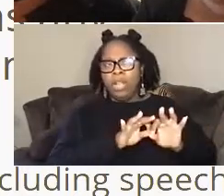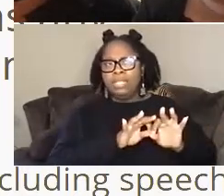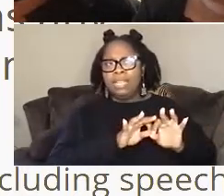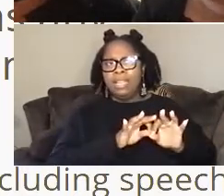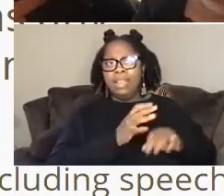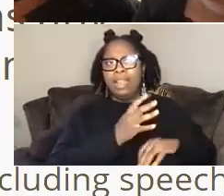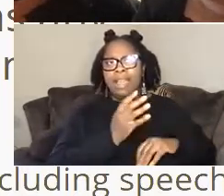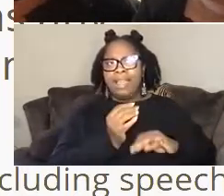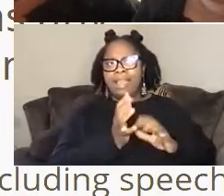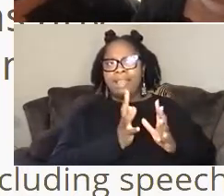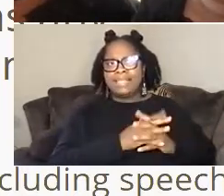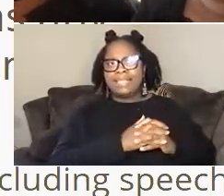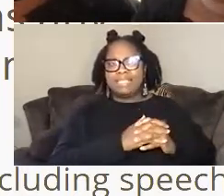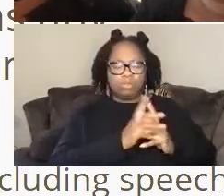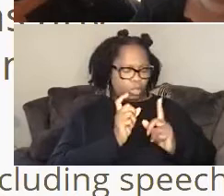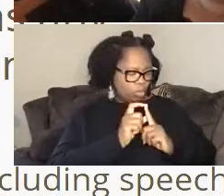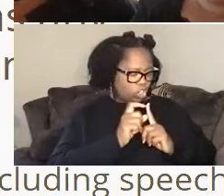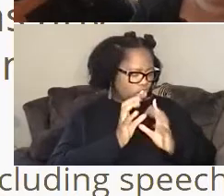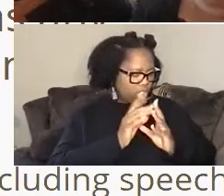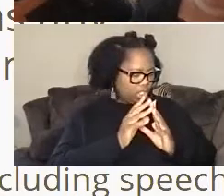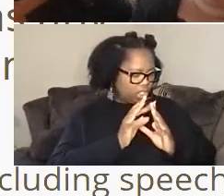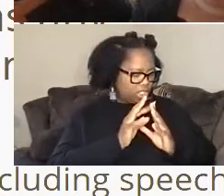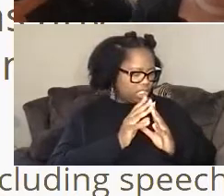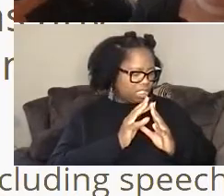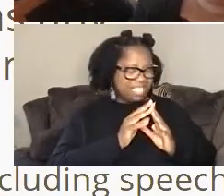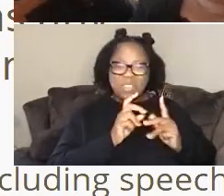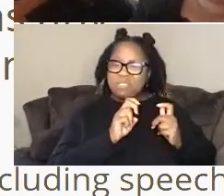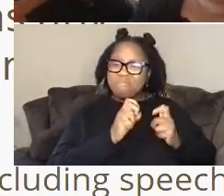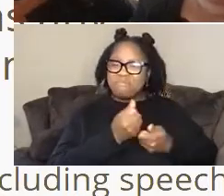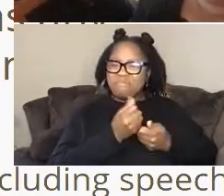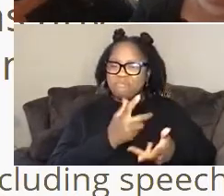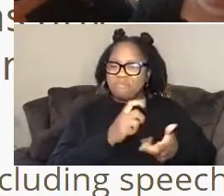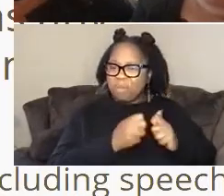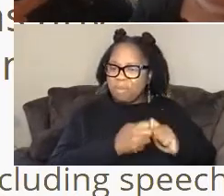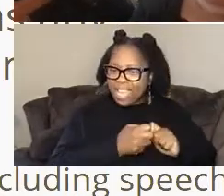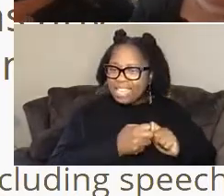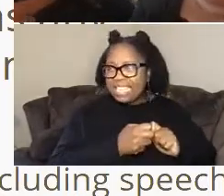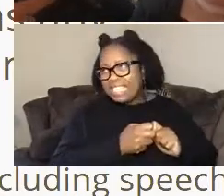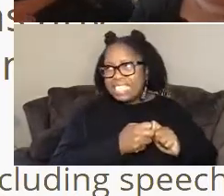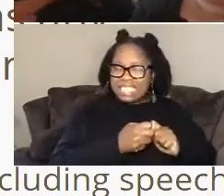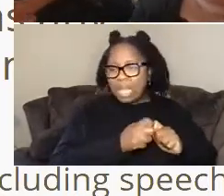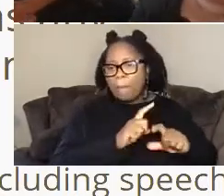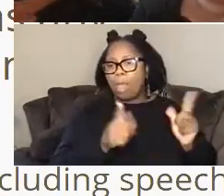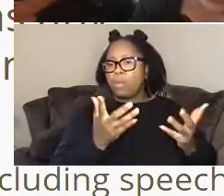And what word? I wouldn't say like problematic, but we also want to be careful